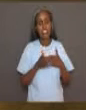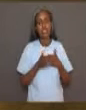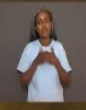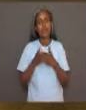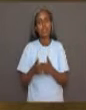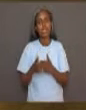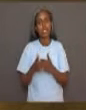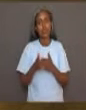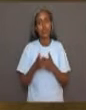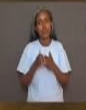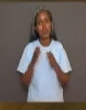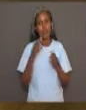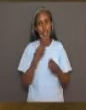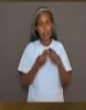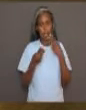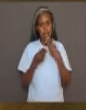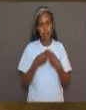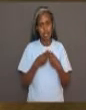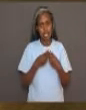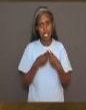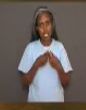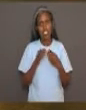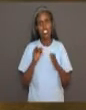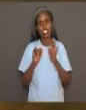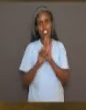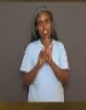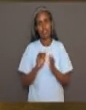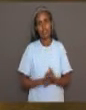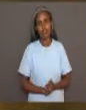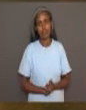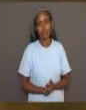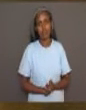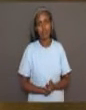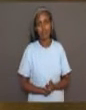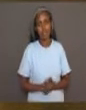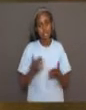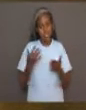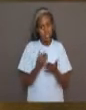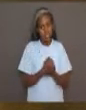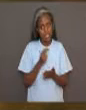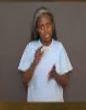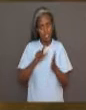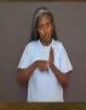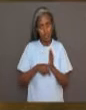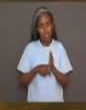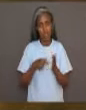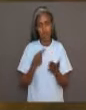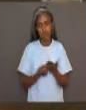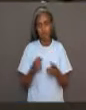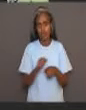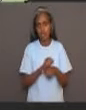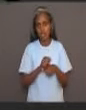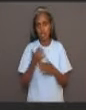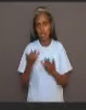principle of mathematical induction. Take a moment to do this now,